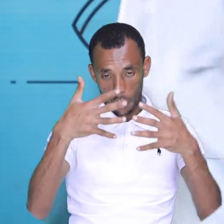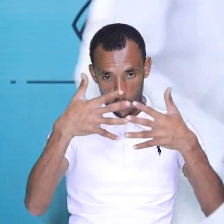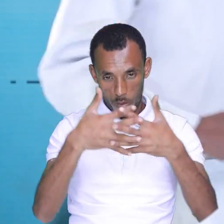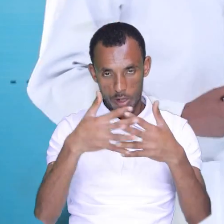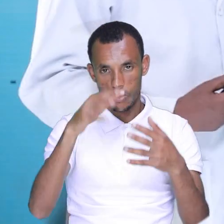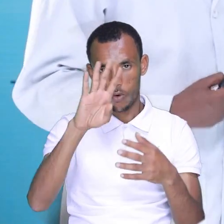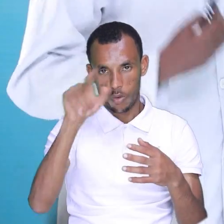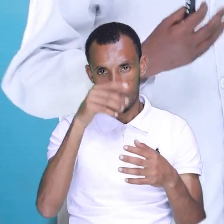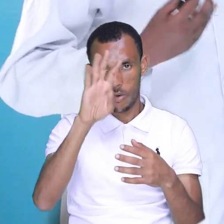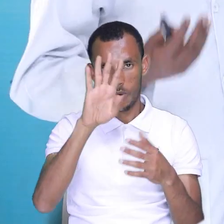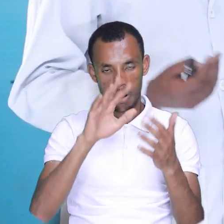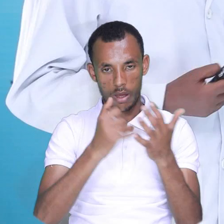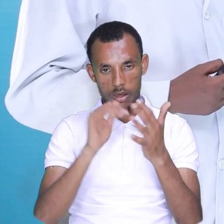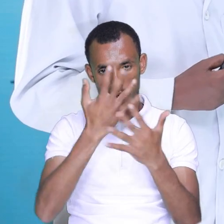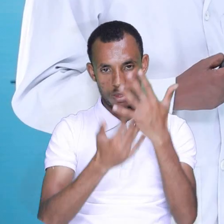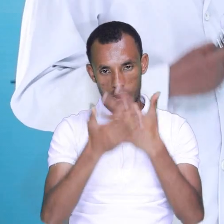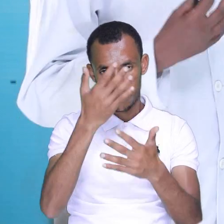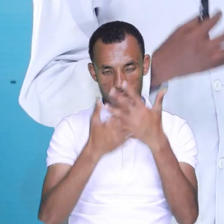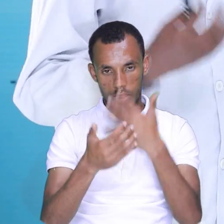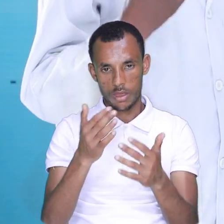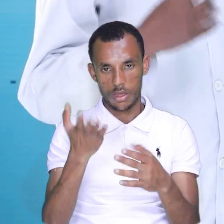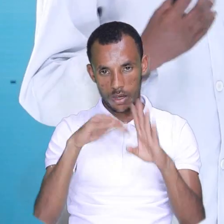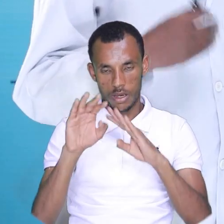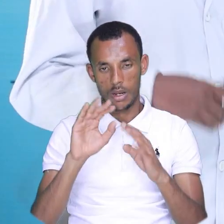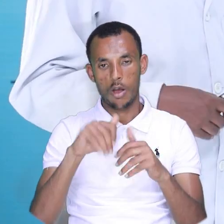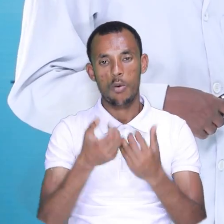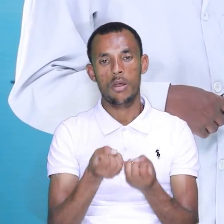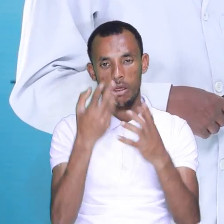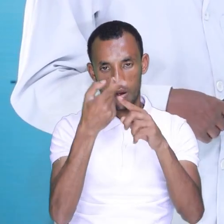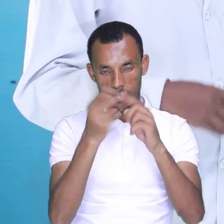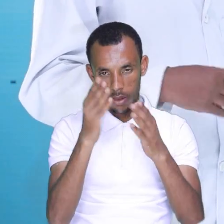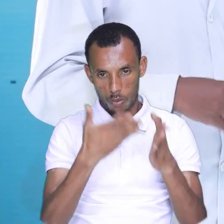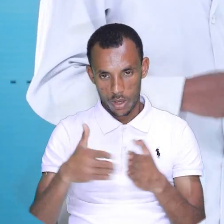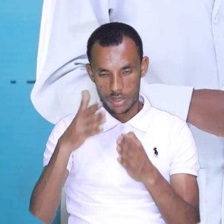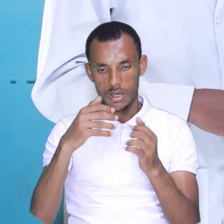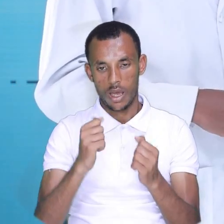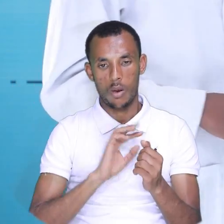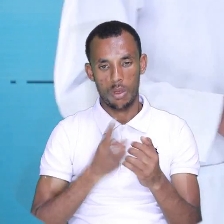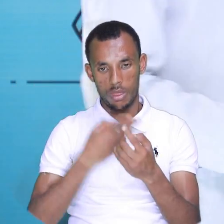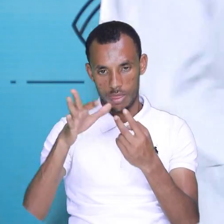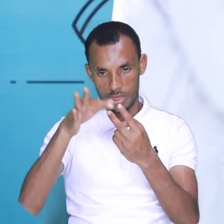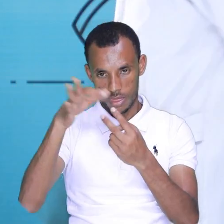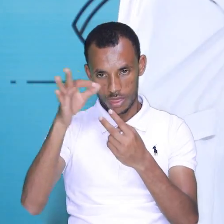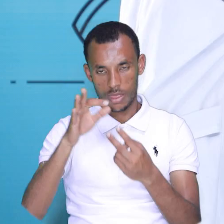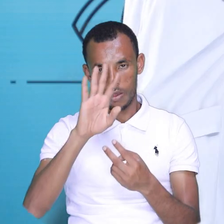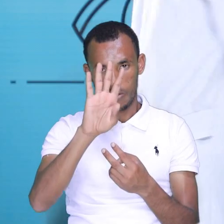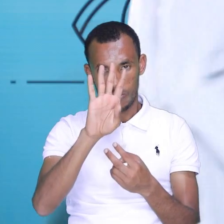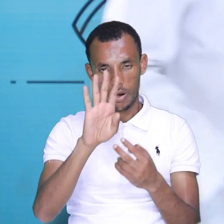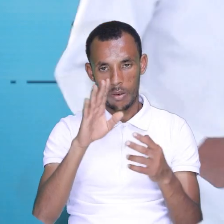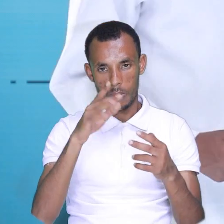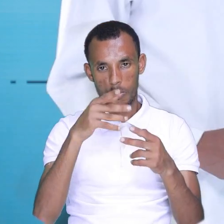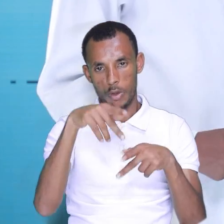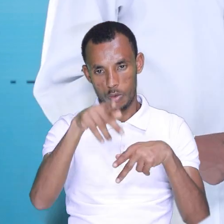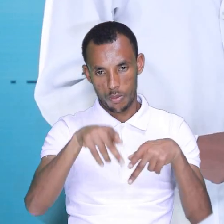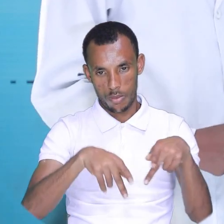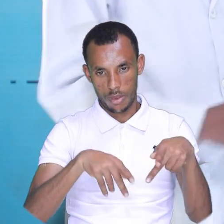Combination of 4,4 can be discussed as, in how many different ways can you select 4 people as a